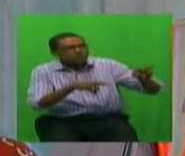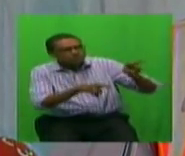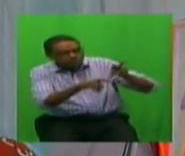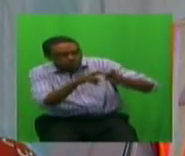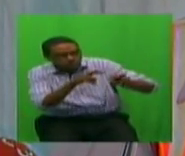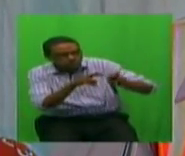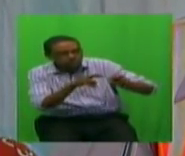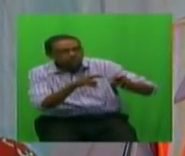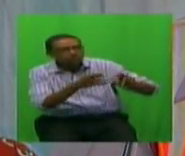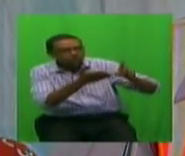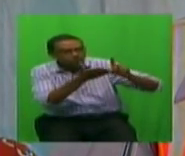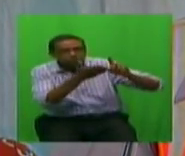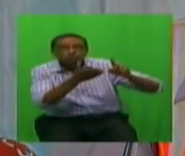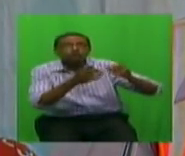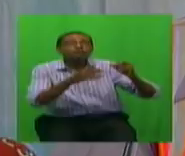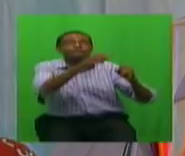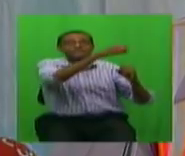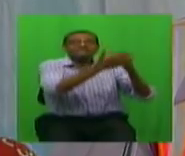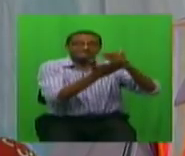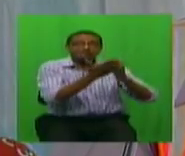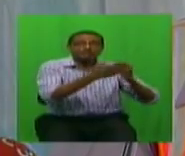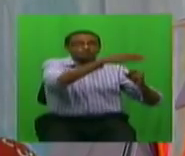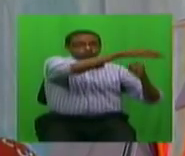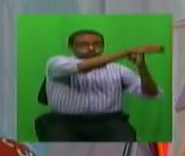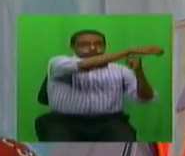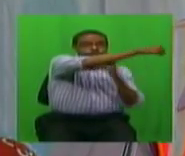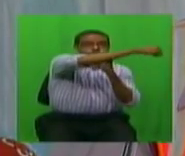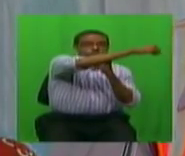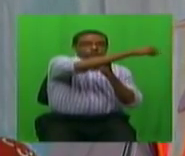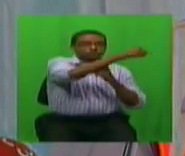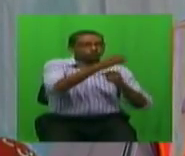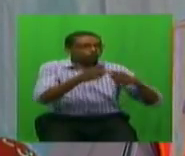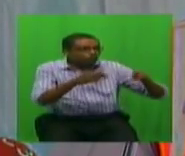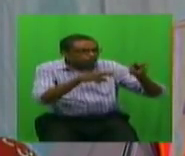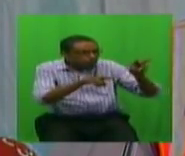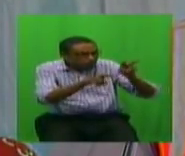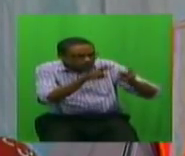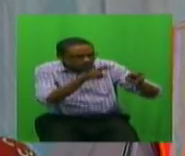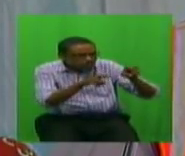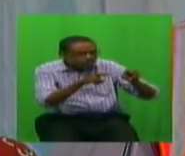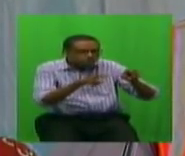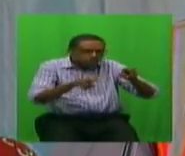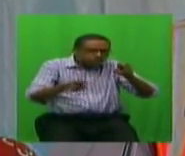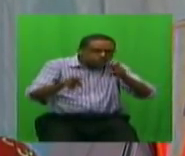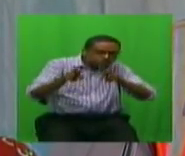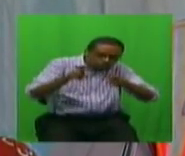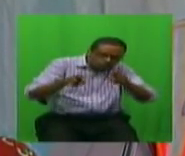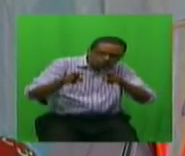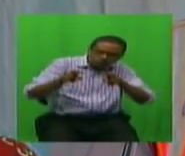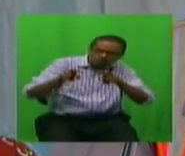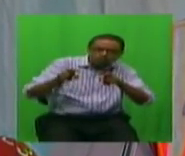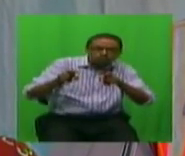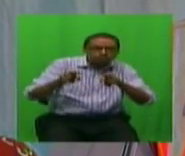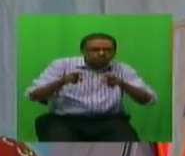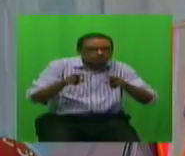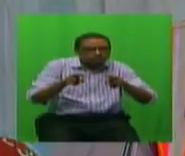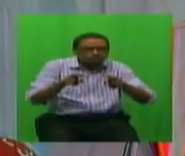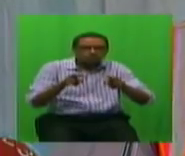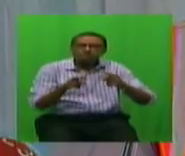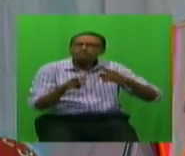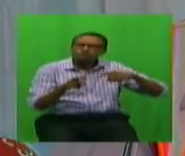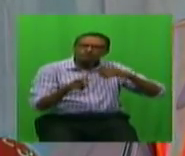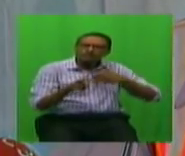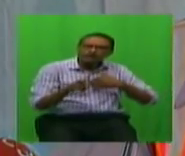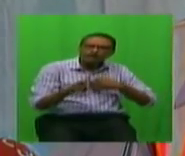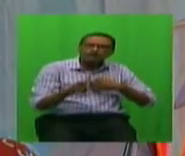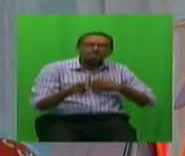the Bailey bridges that we have up, and a continuous inspection of the infrastructure. We have a program of